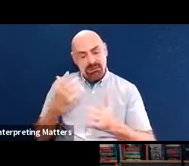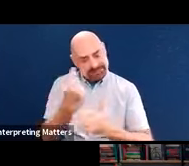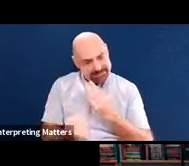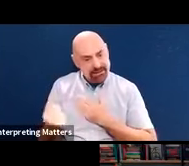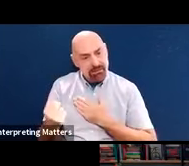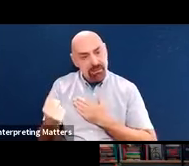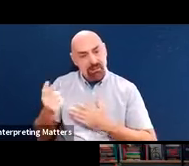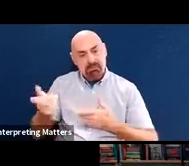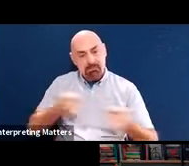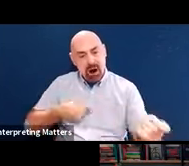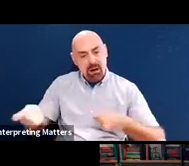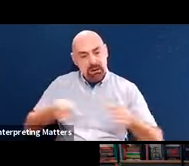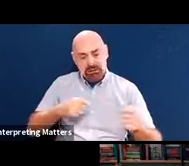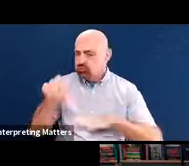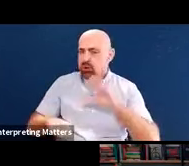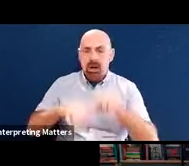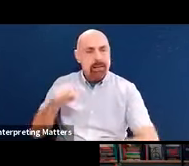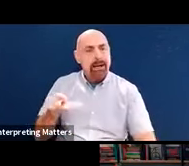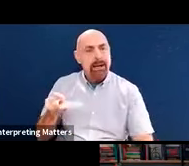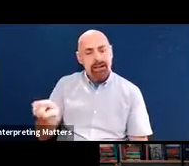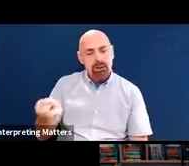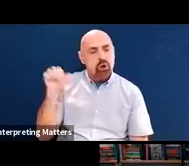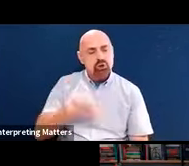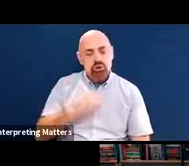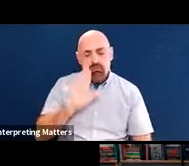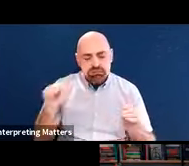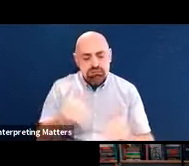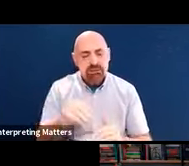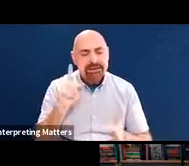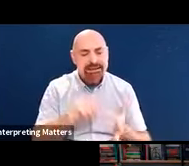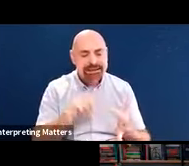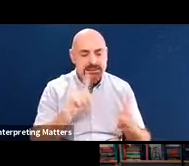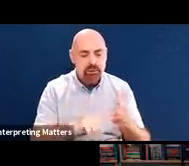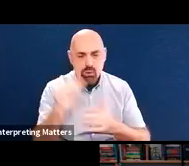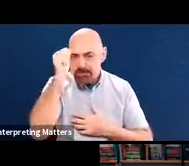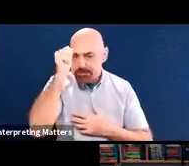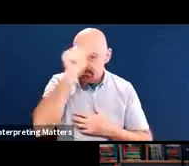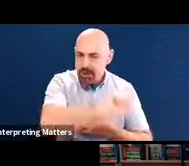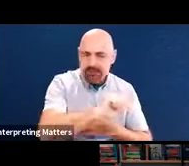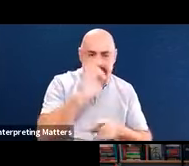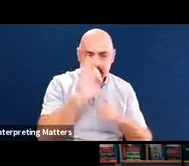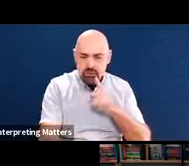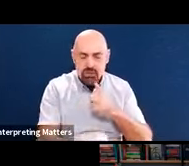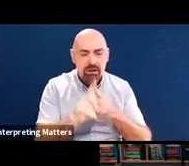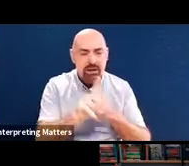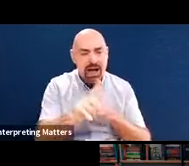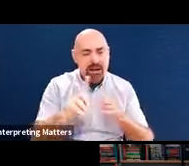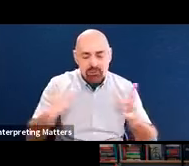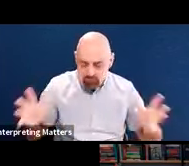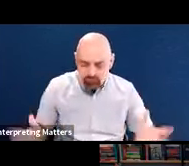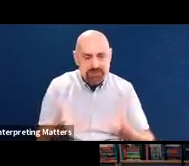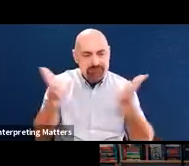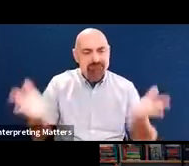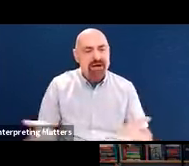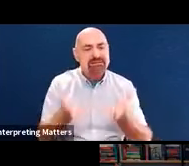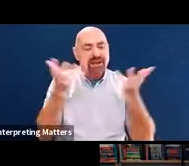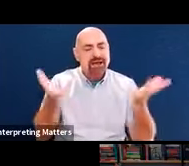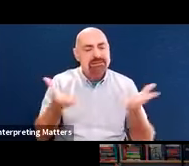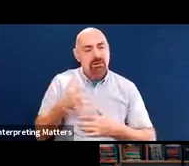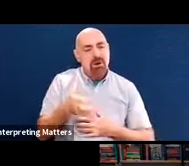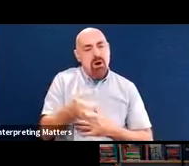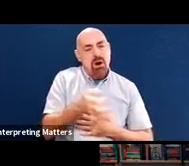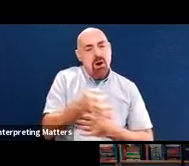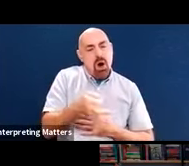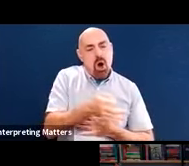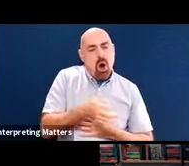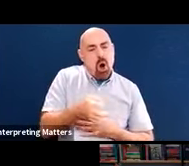Shouldn't we focus more on the efficiency of policies like EU smart specialization and revitalization of our urban spaces